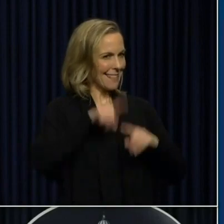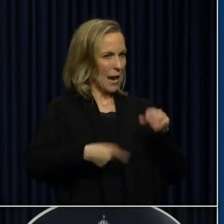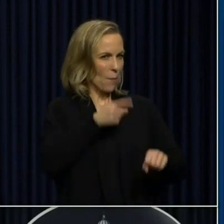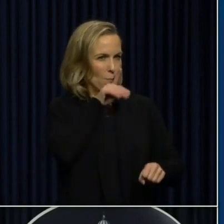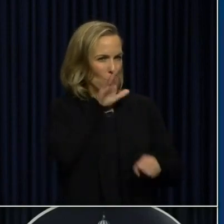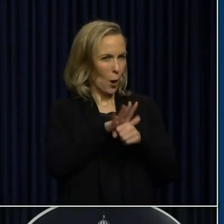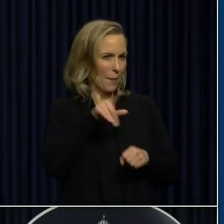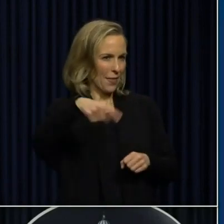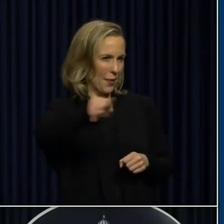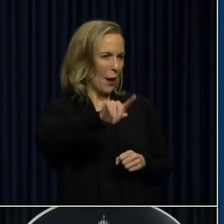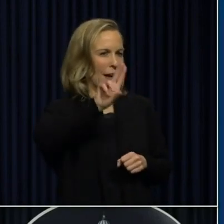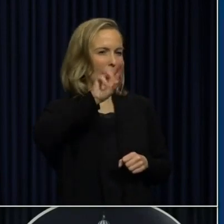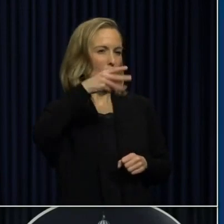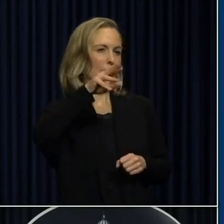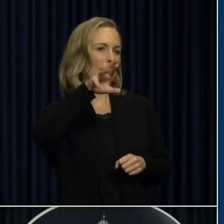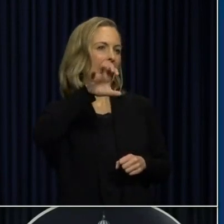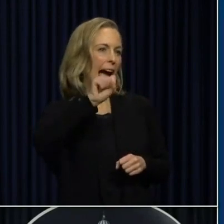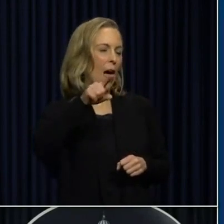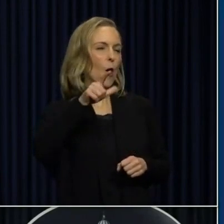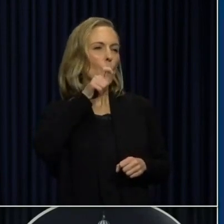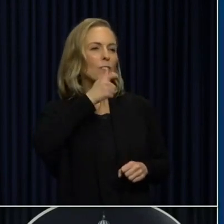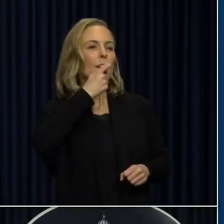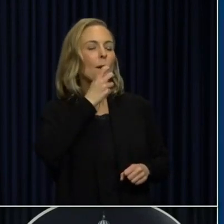that that'll be the case.